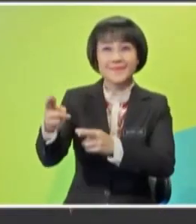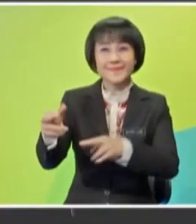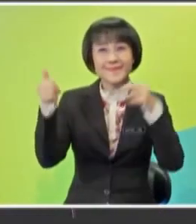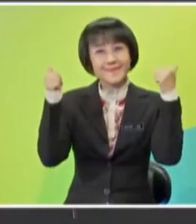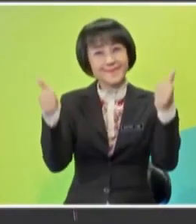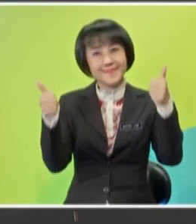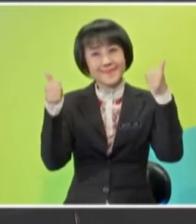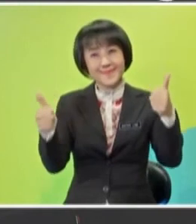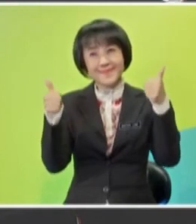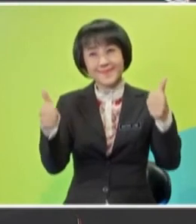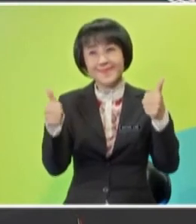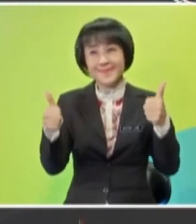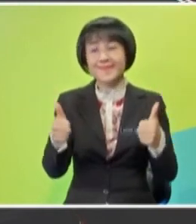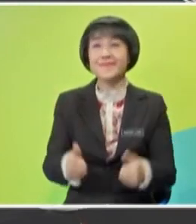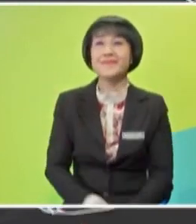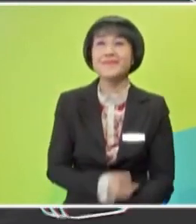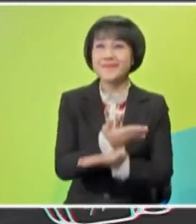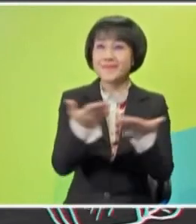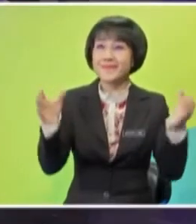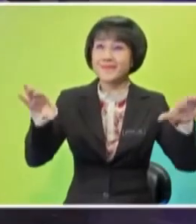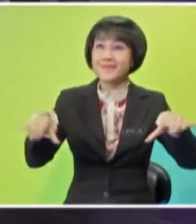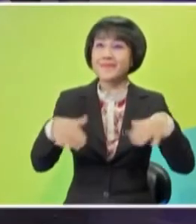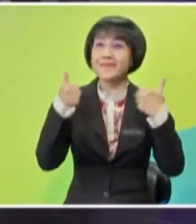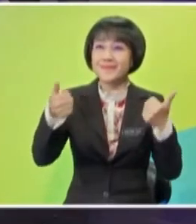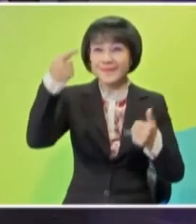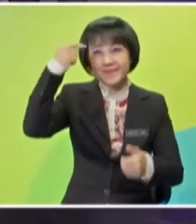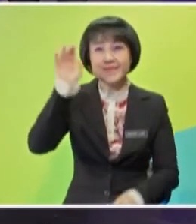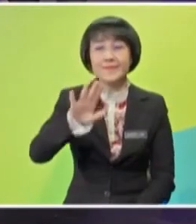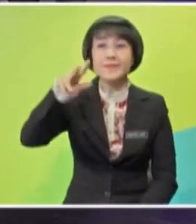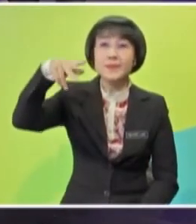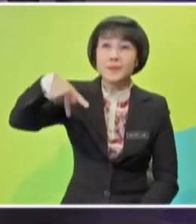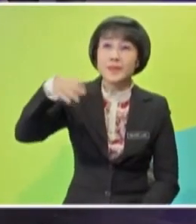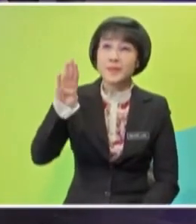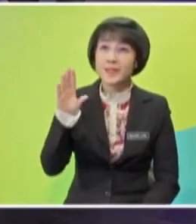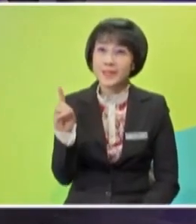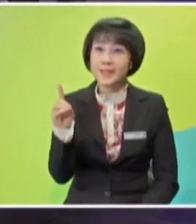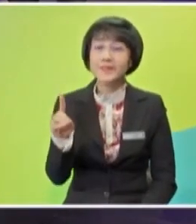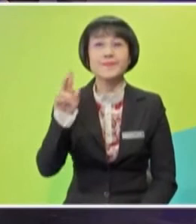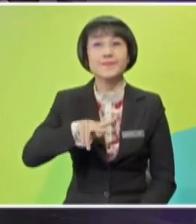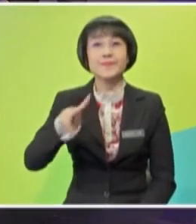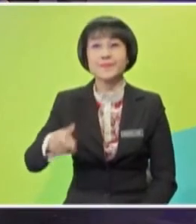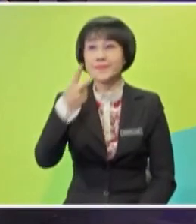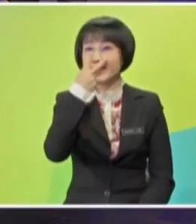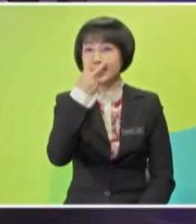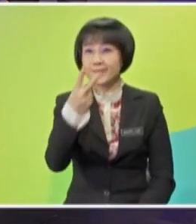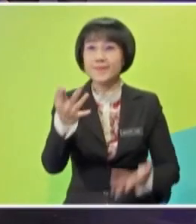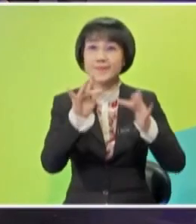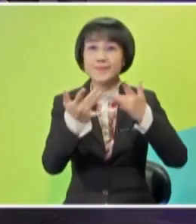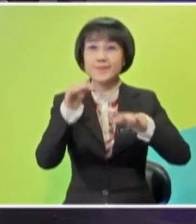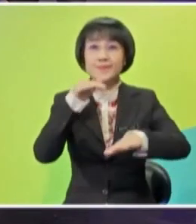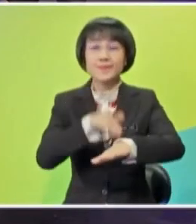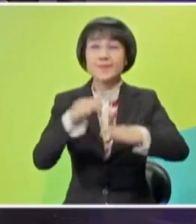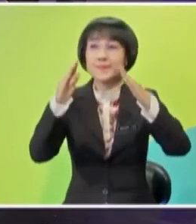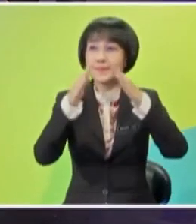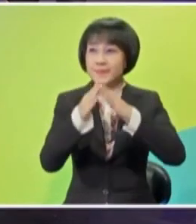good job. You have done well for your PBD. All right, well done everyone. And for those of you who are watching online or even at home, if they